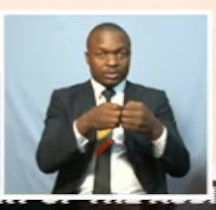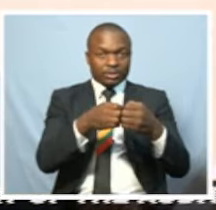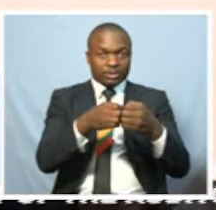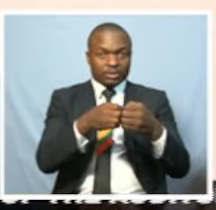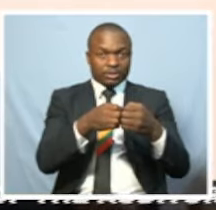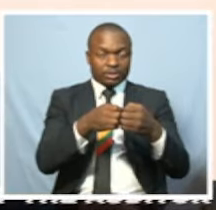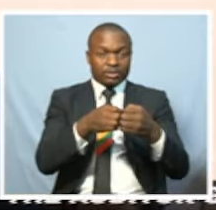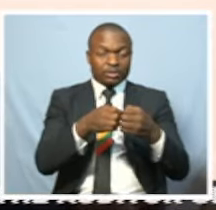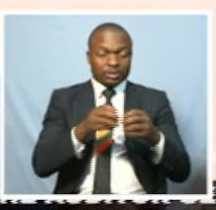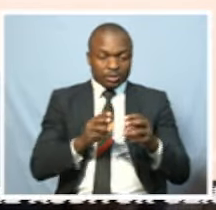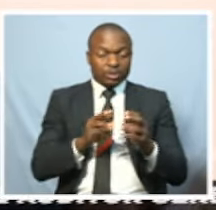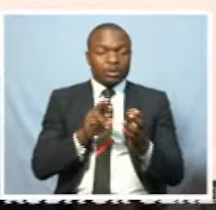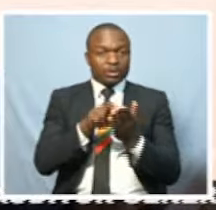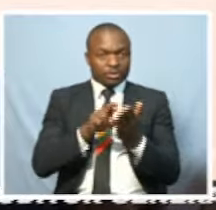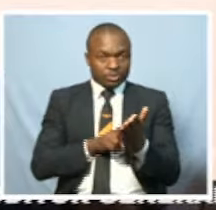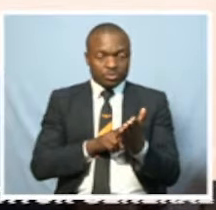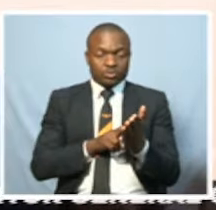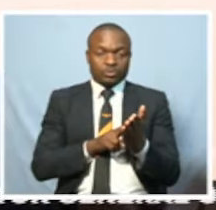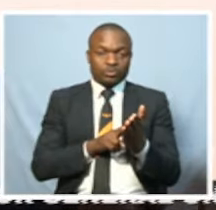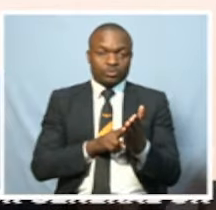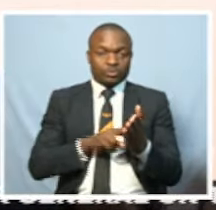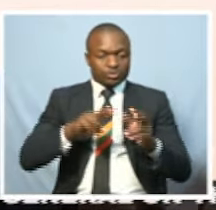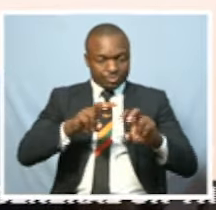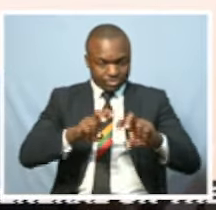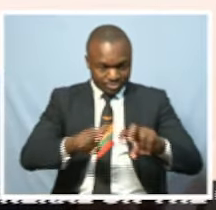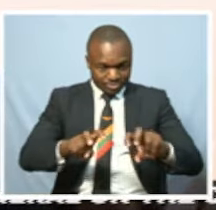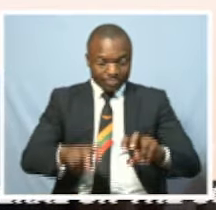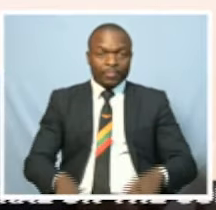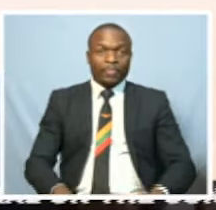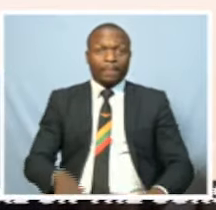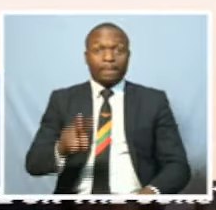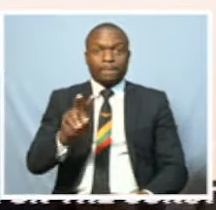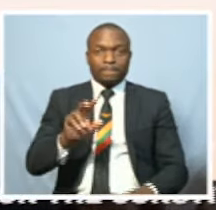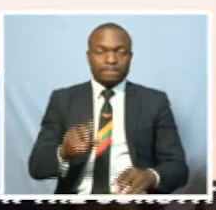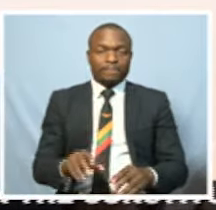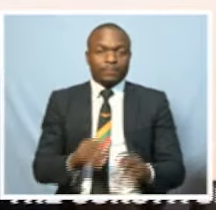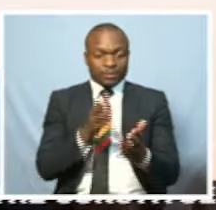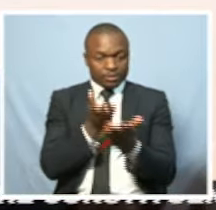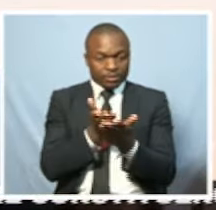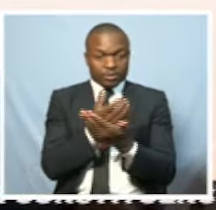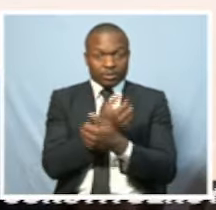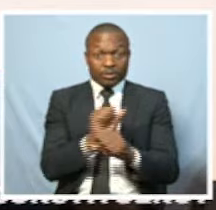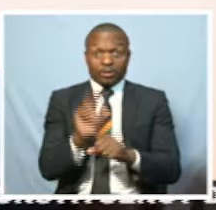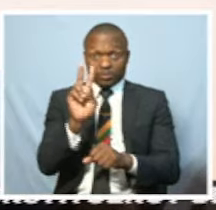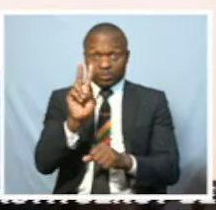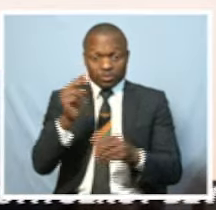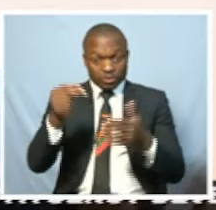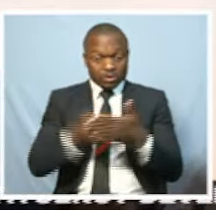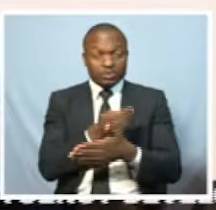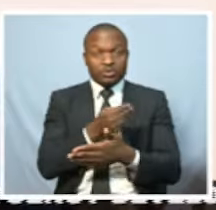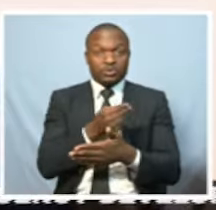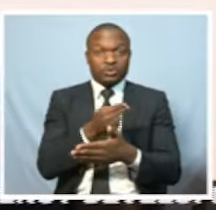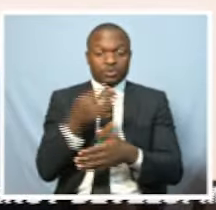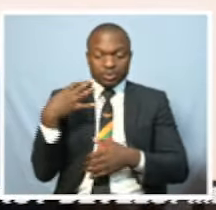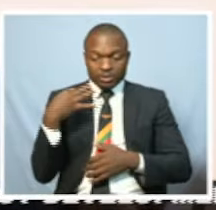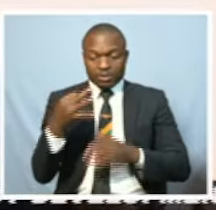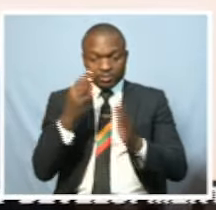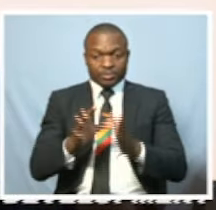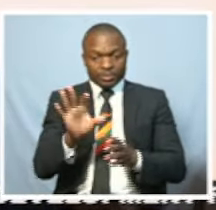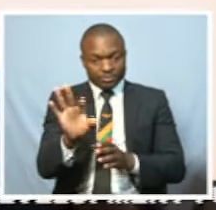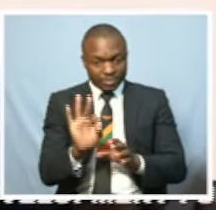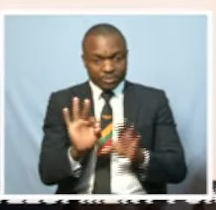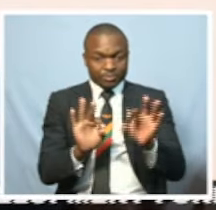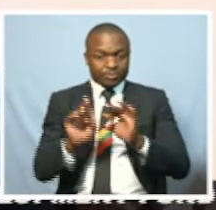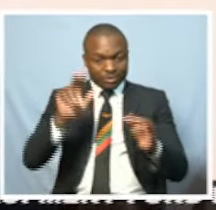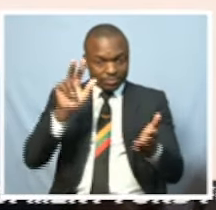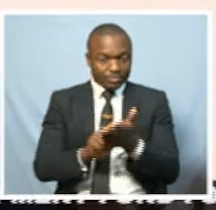screening. Action taken, the two new applicants were selected, approved